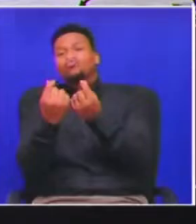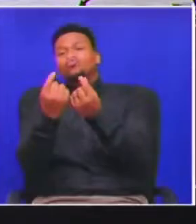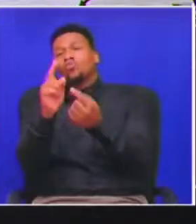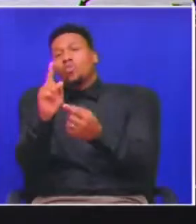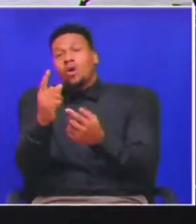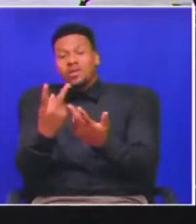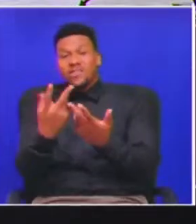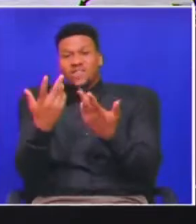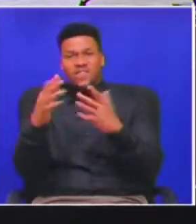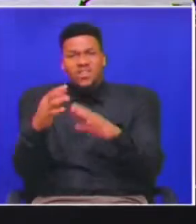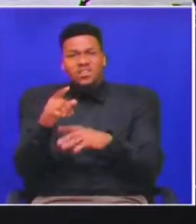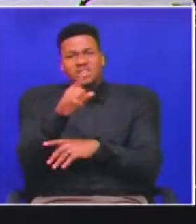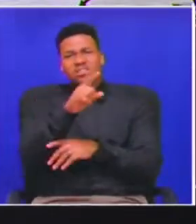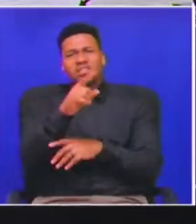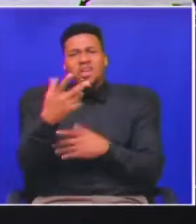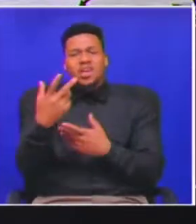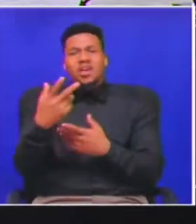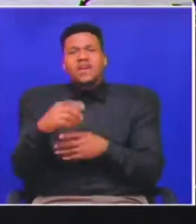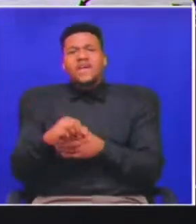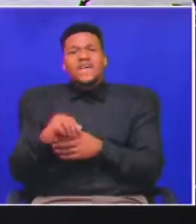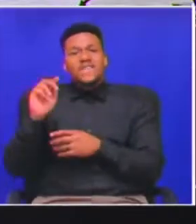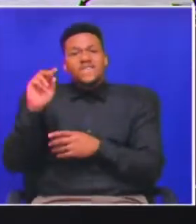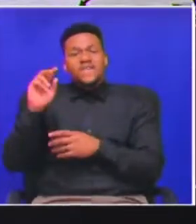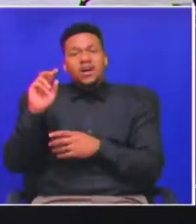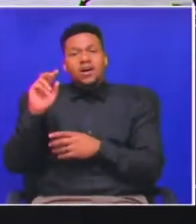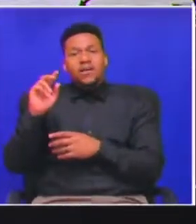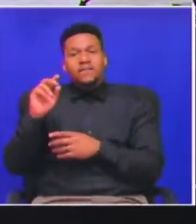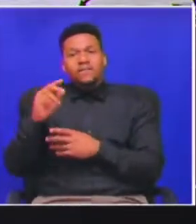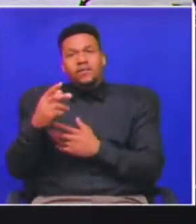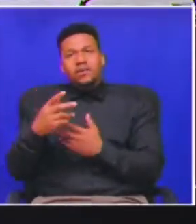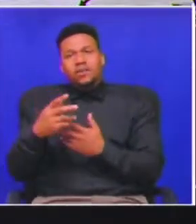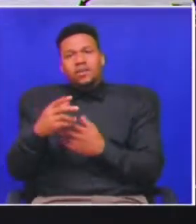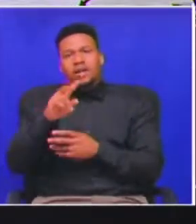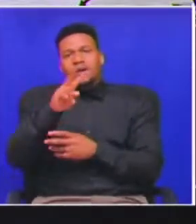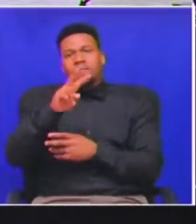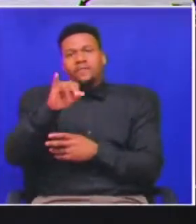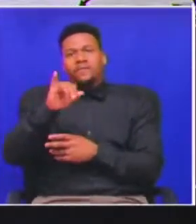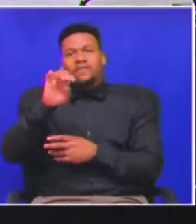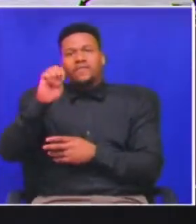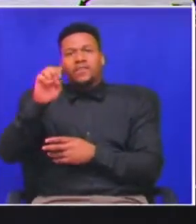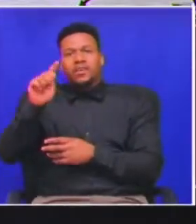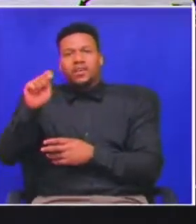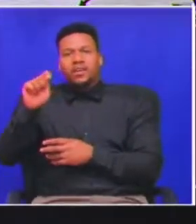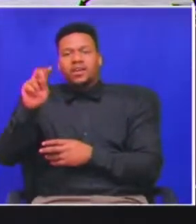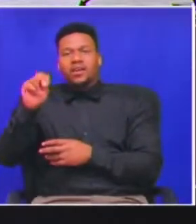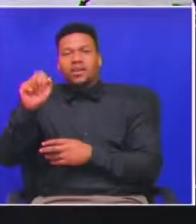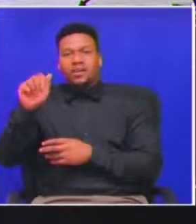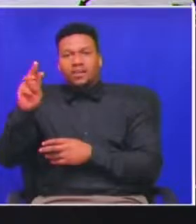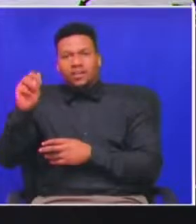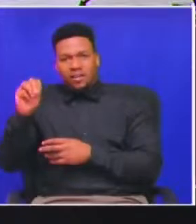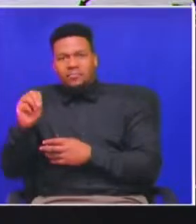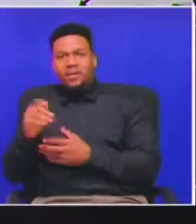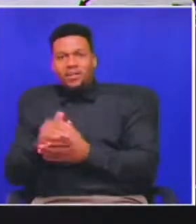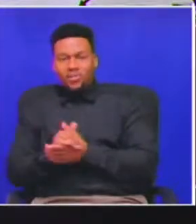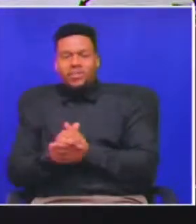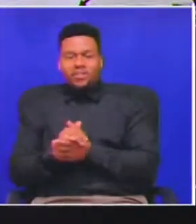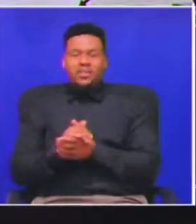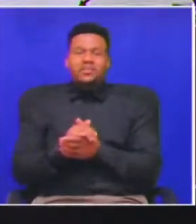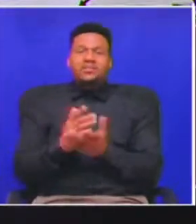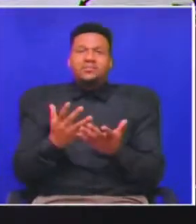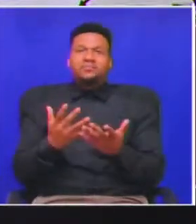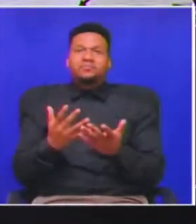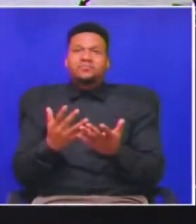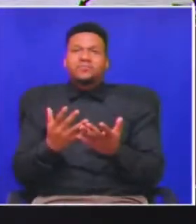Vietnam, a communist country, where they have embarked on reforms of their